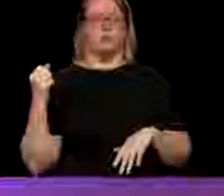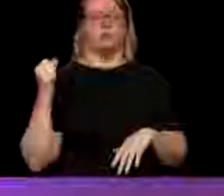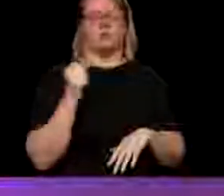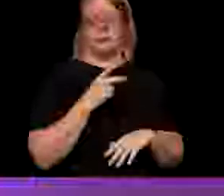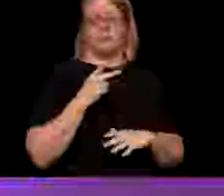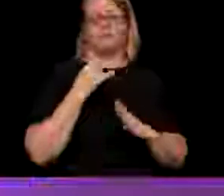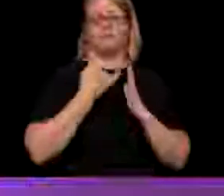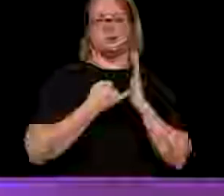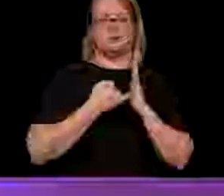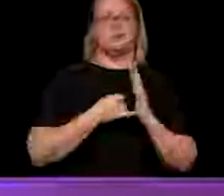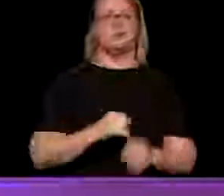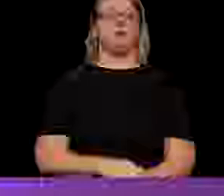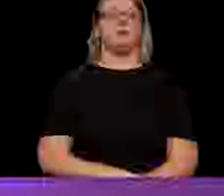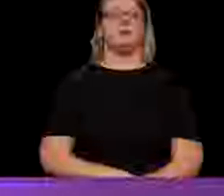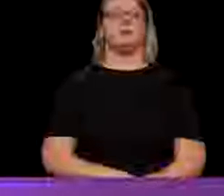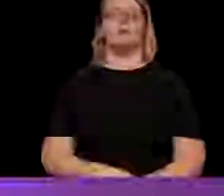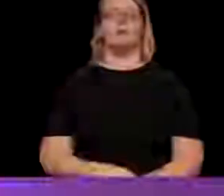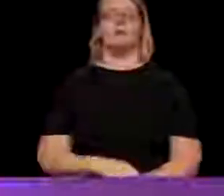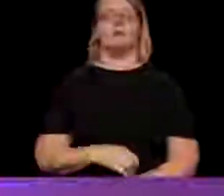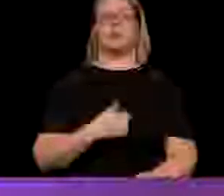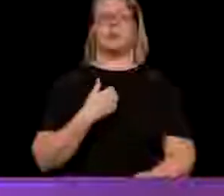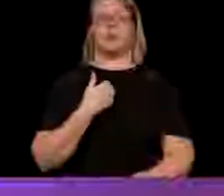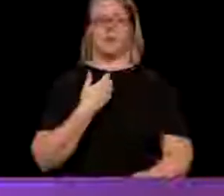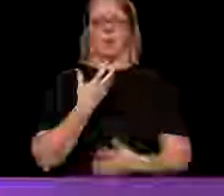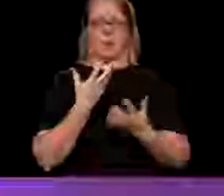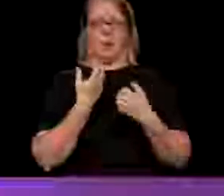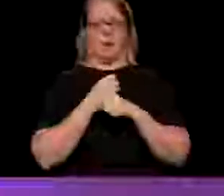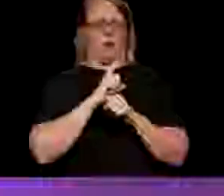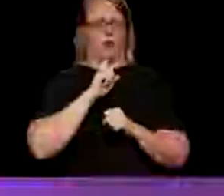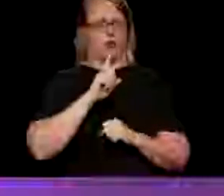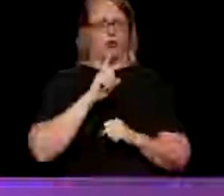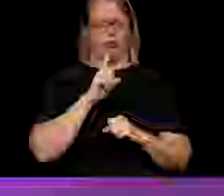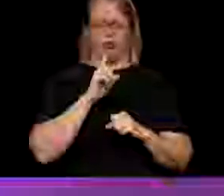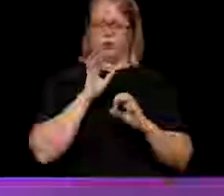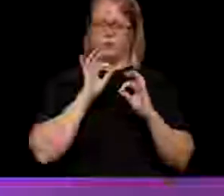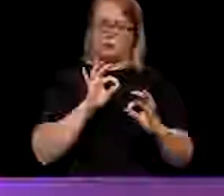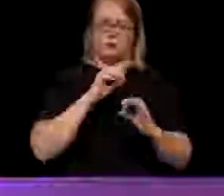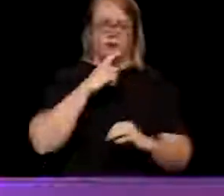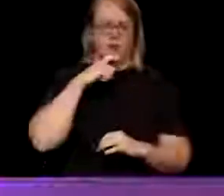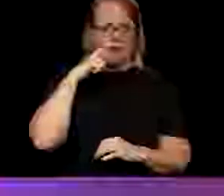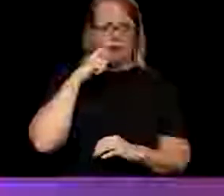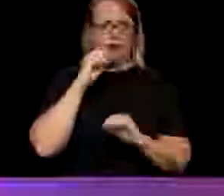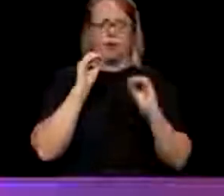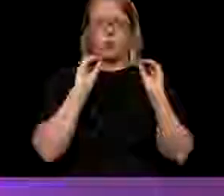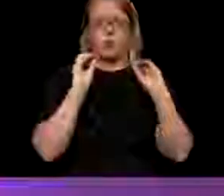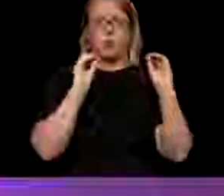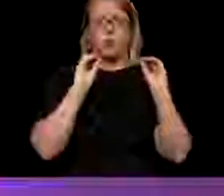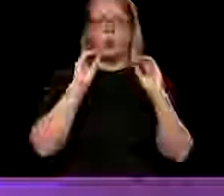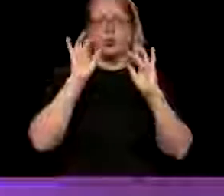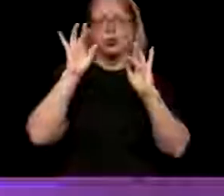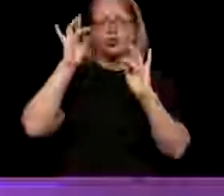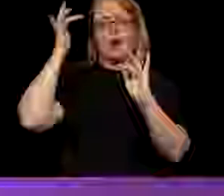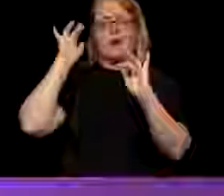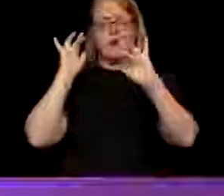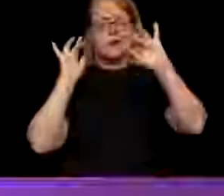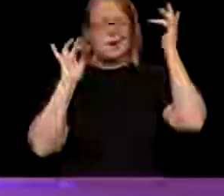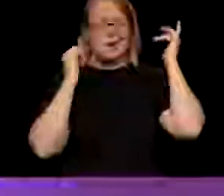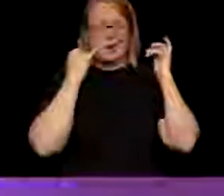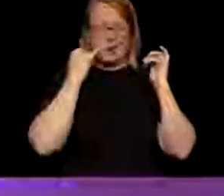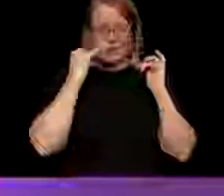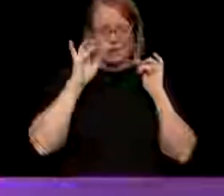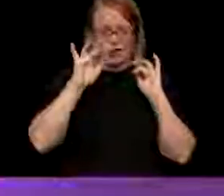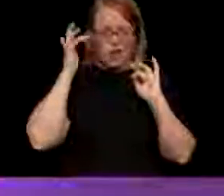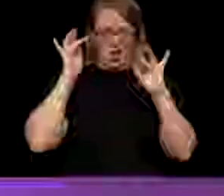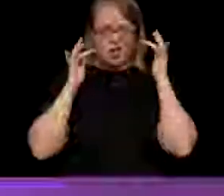know when your break's over? You look at your canvas, and if you see any shiny spots, then the